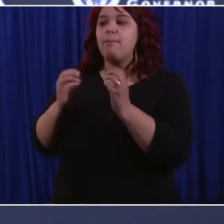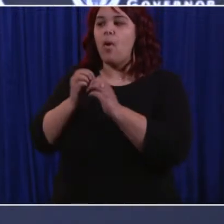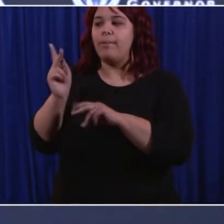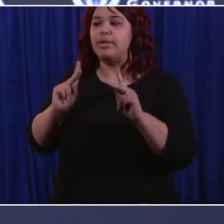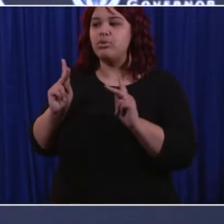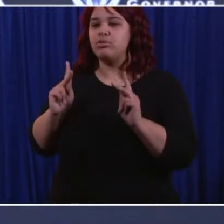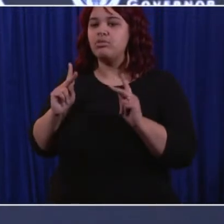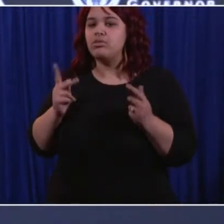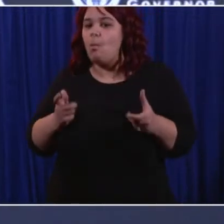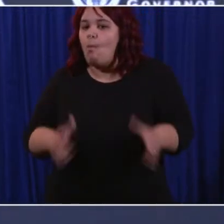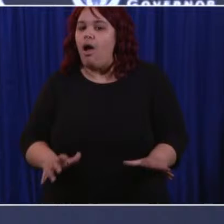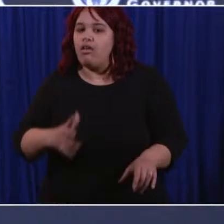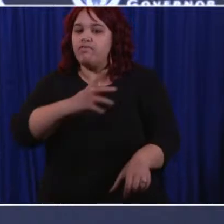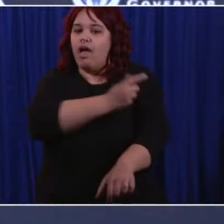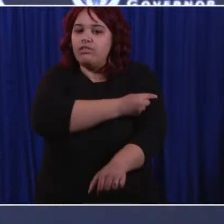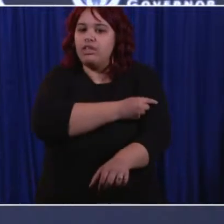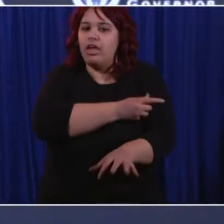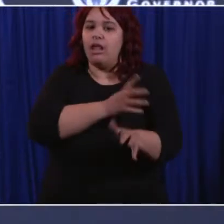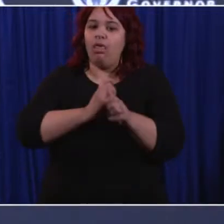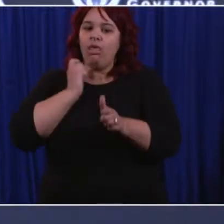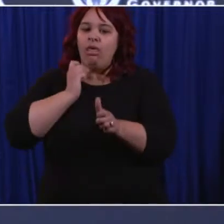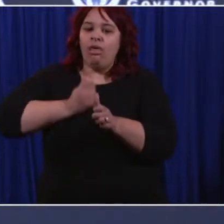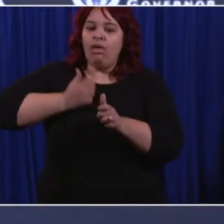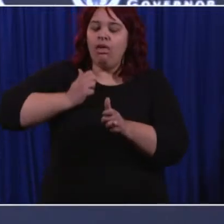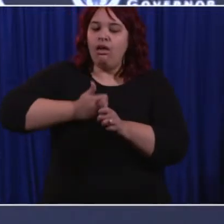is opening it up widely the solution?